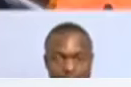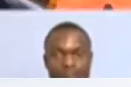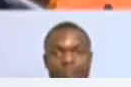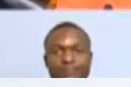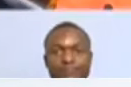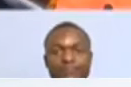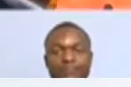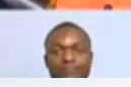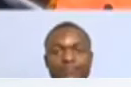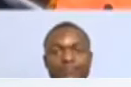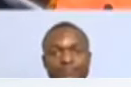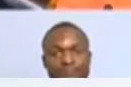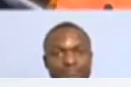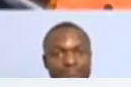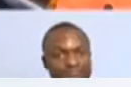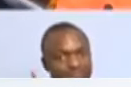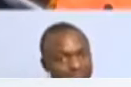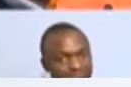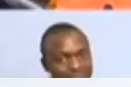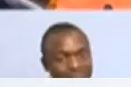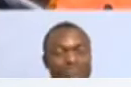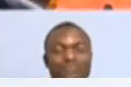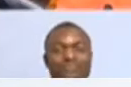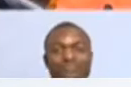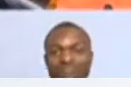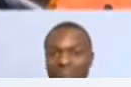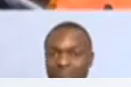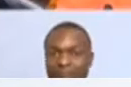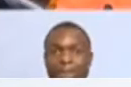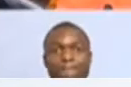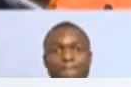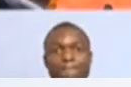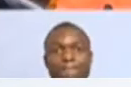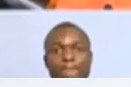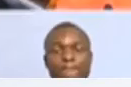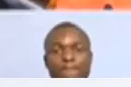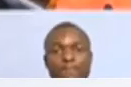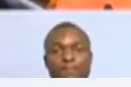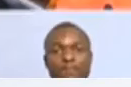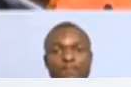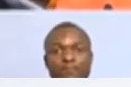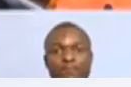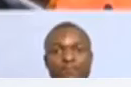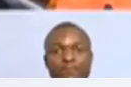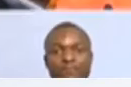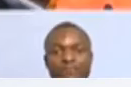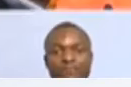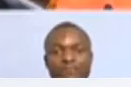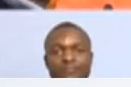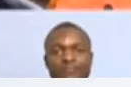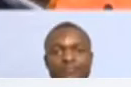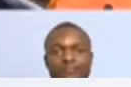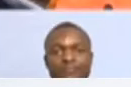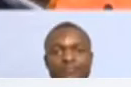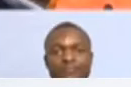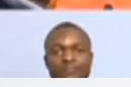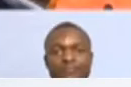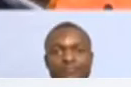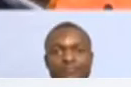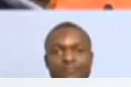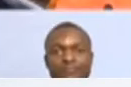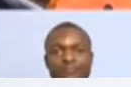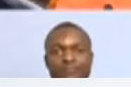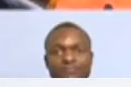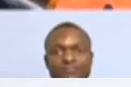up. Very important, Madam Speaker. So, to reduce